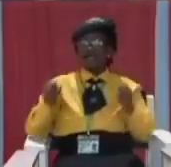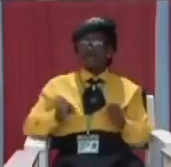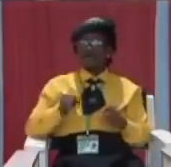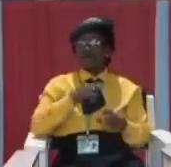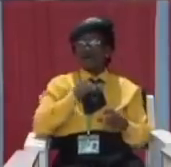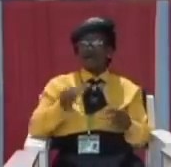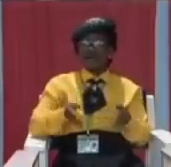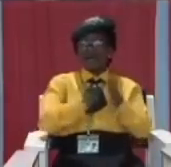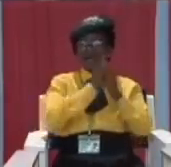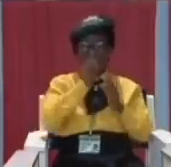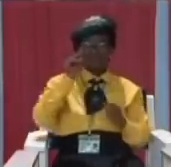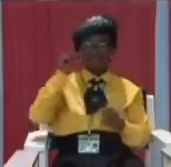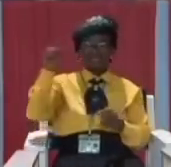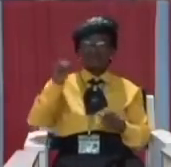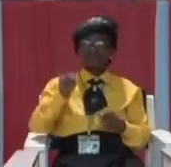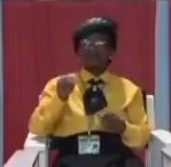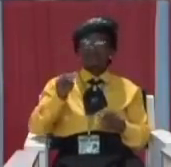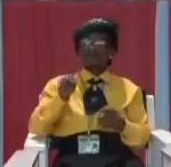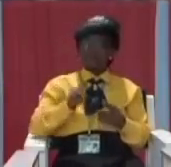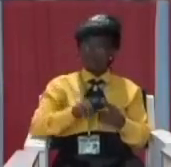dancing for them.